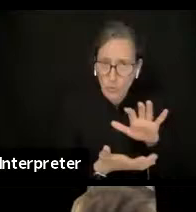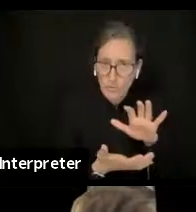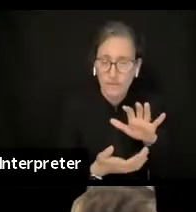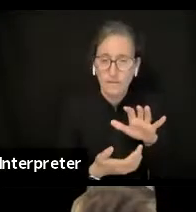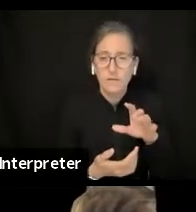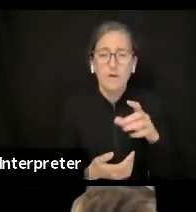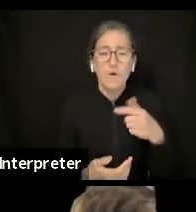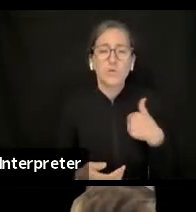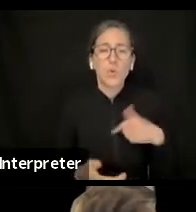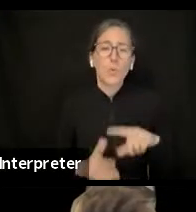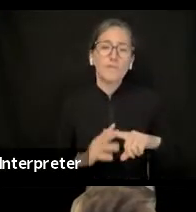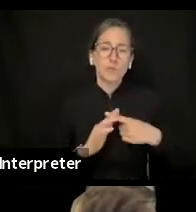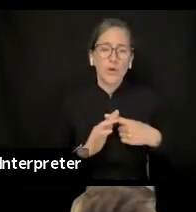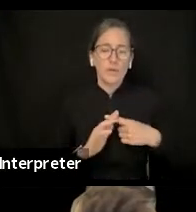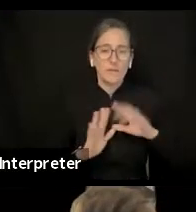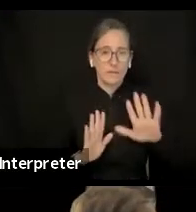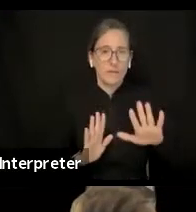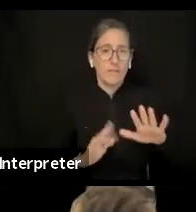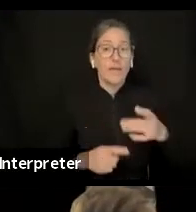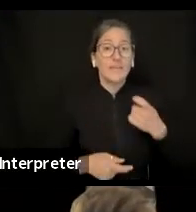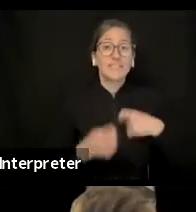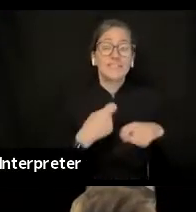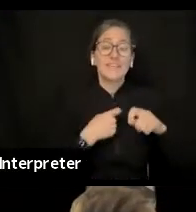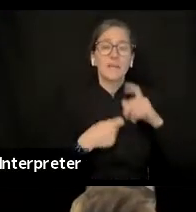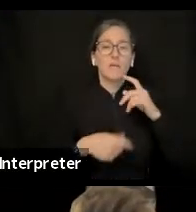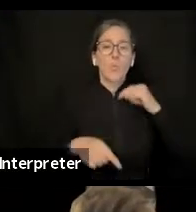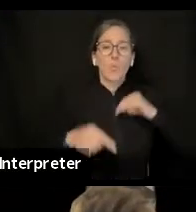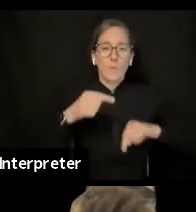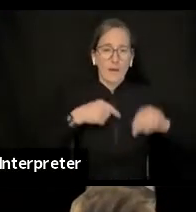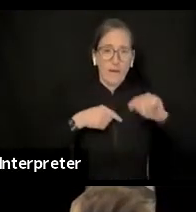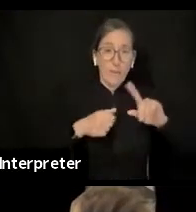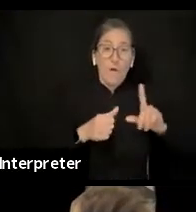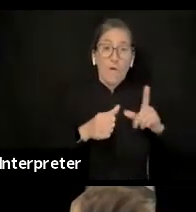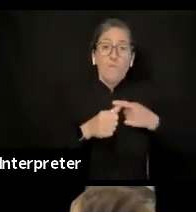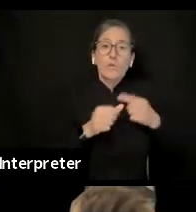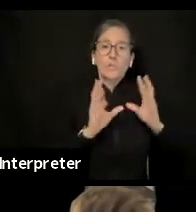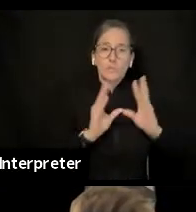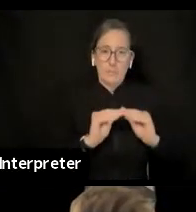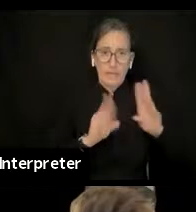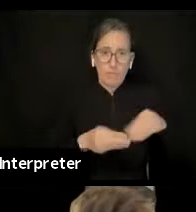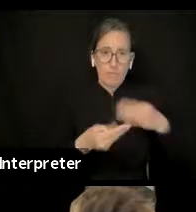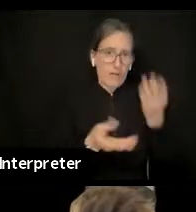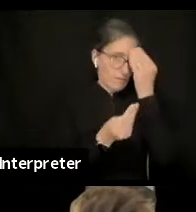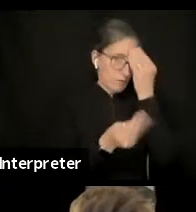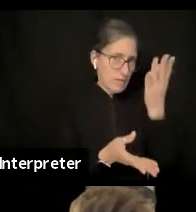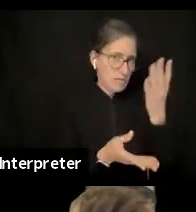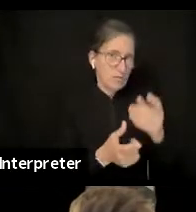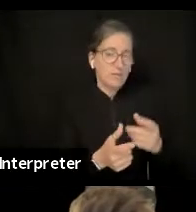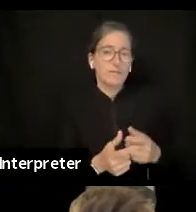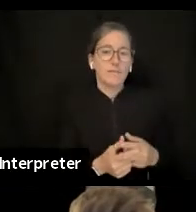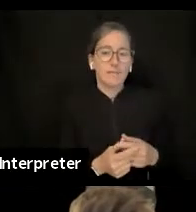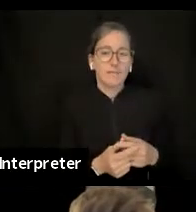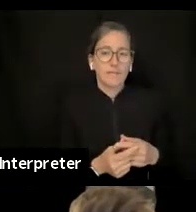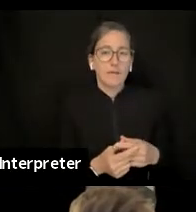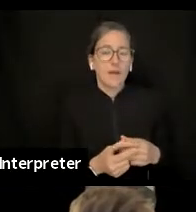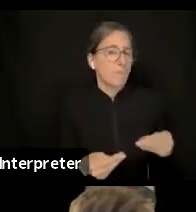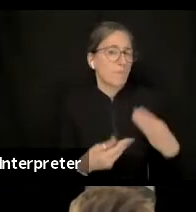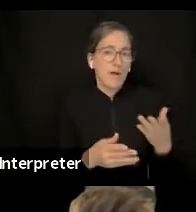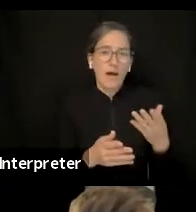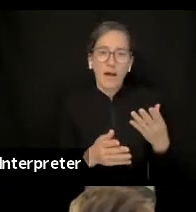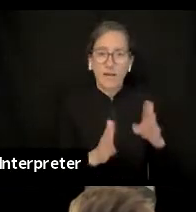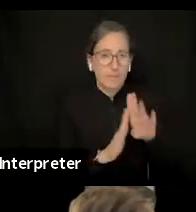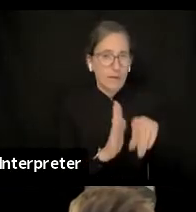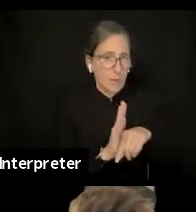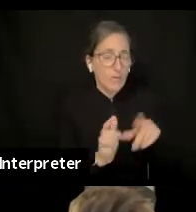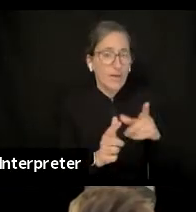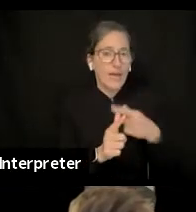of, instead, at your first meeting, giving you the background. so that you